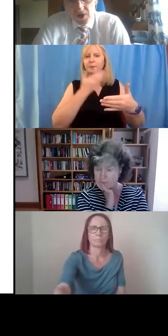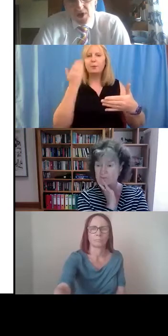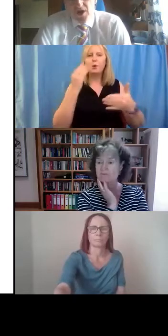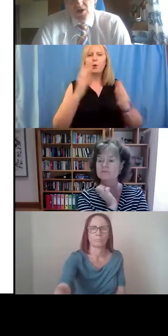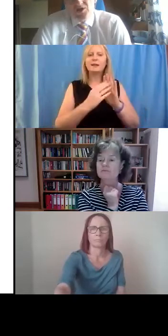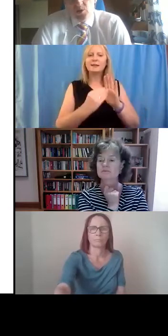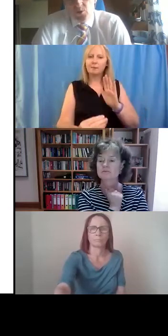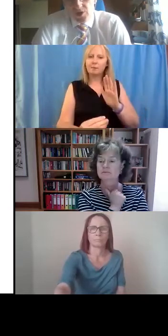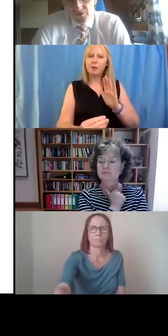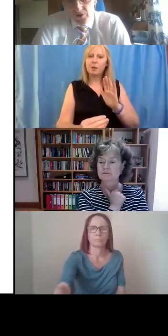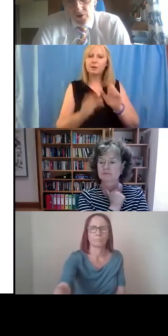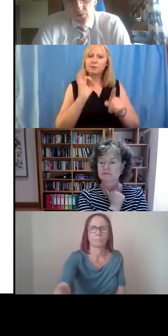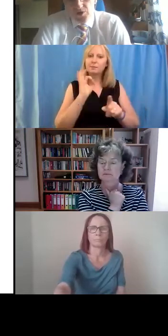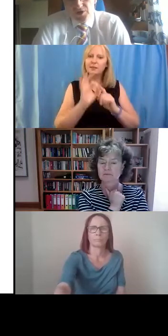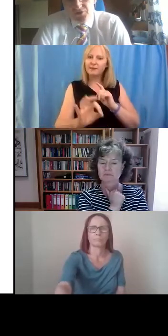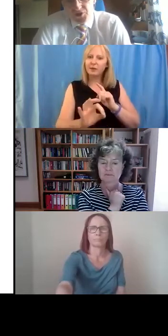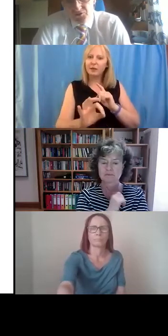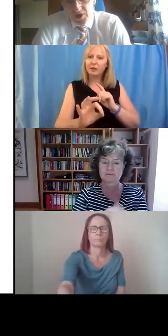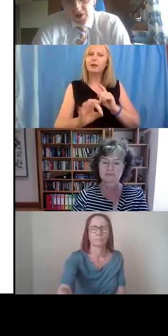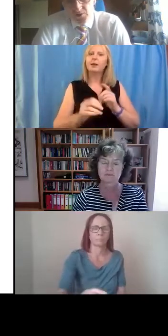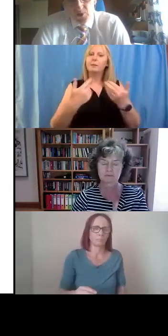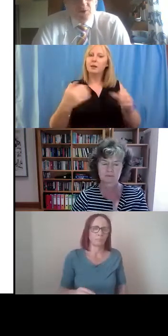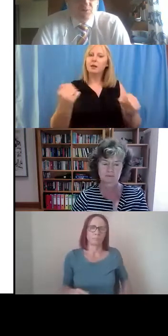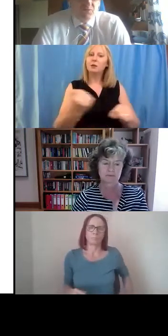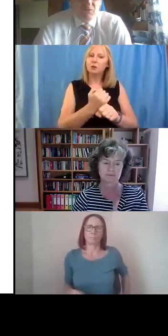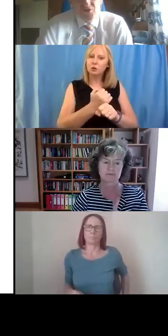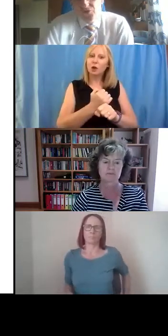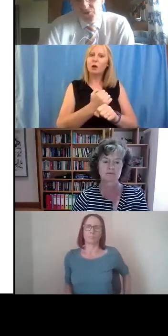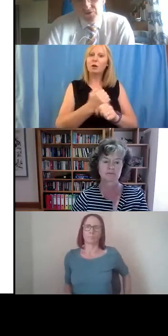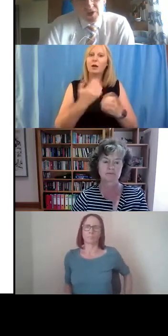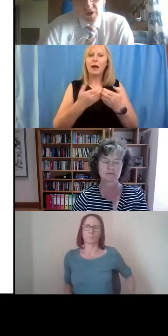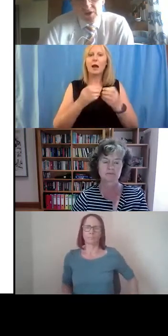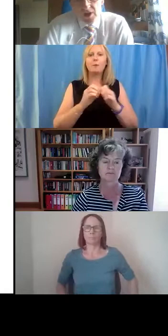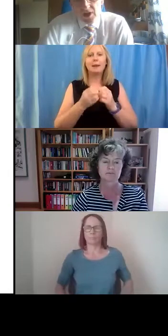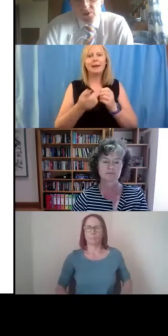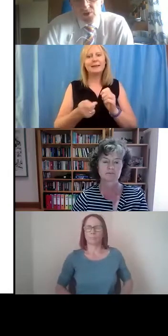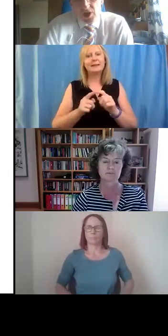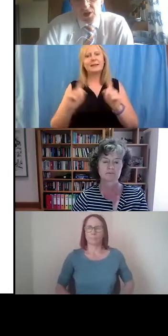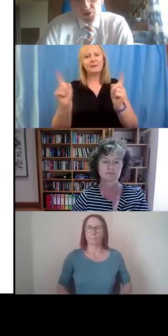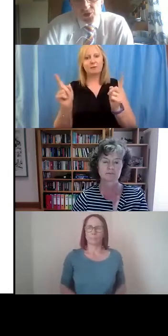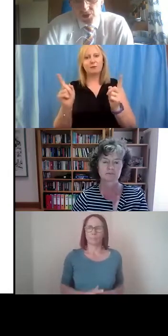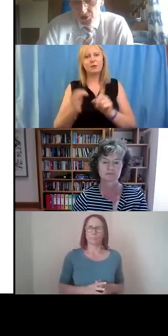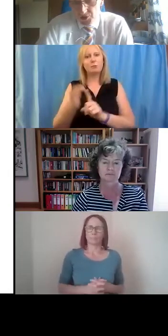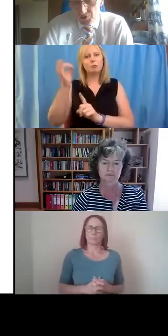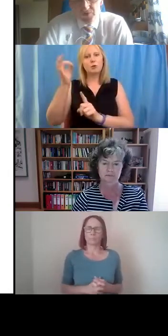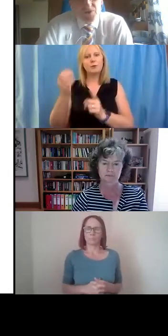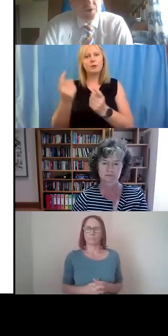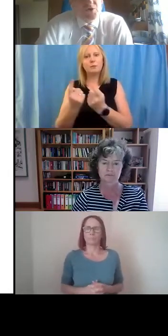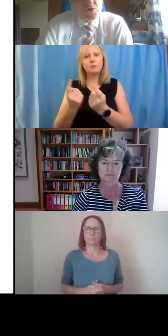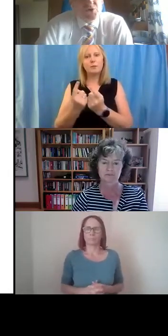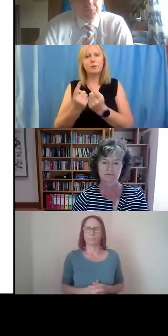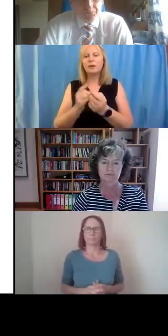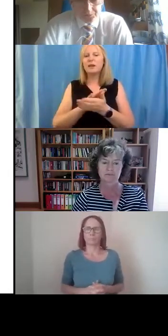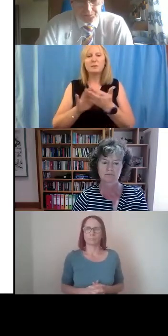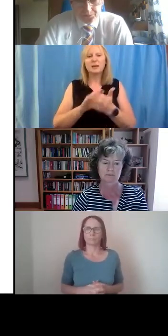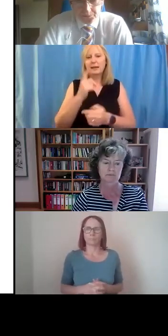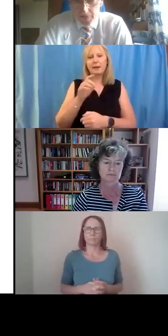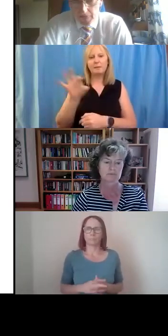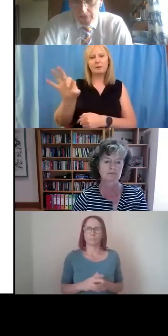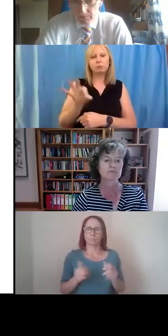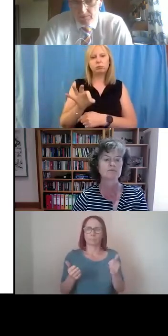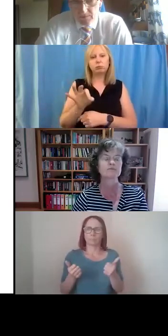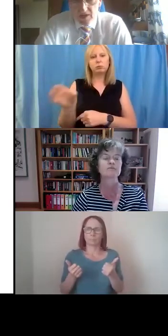examples saying what you've done, what difference you've made, well, they can't shortlist you. Number 2.